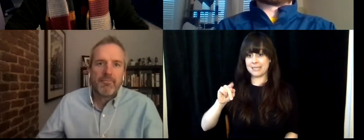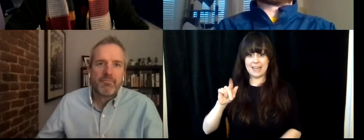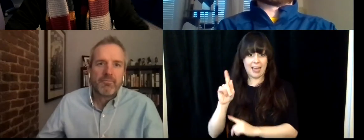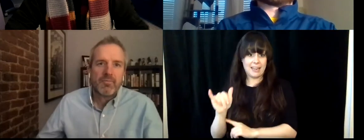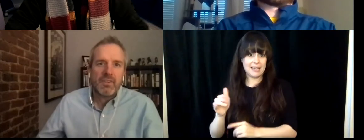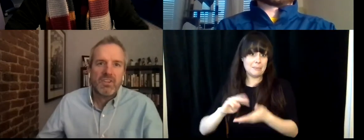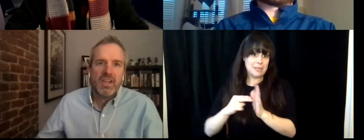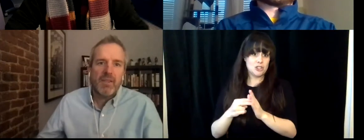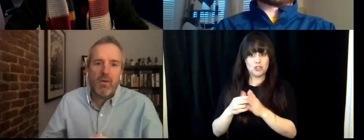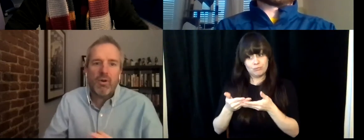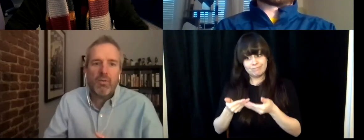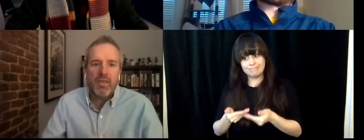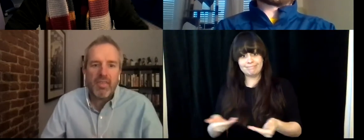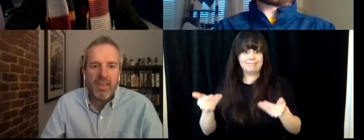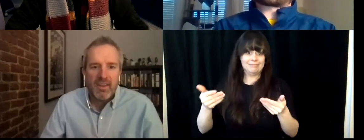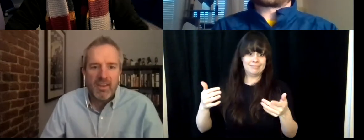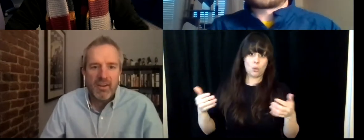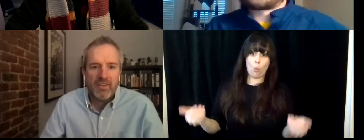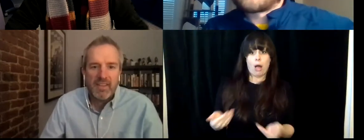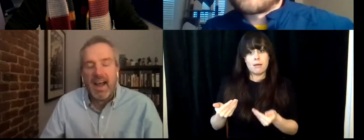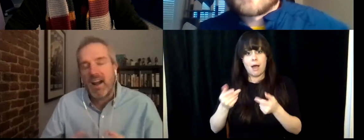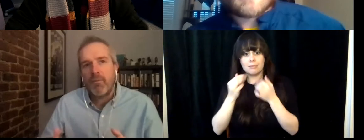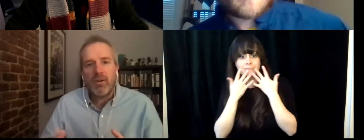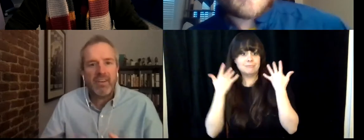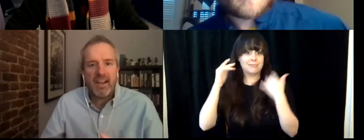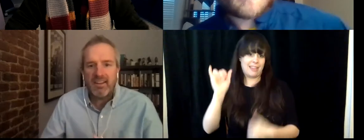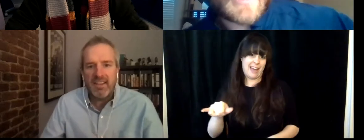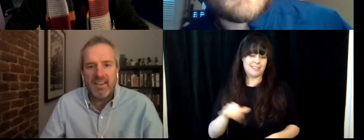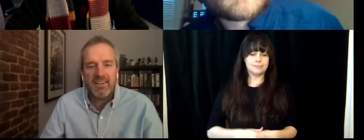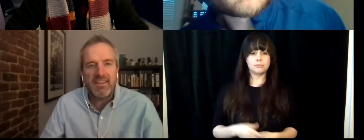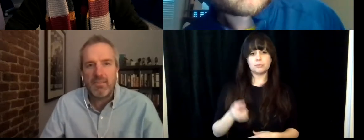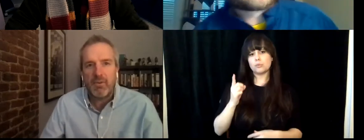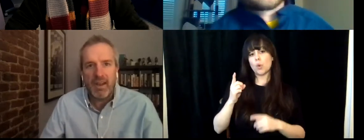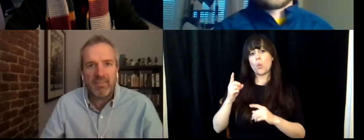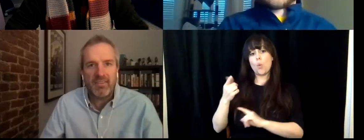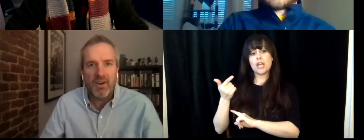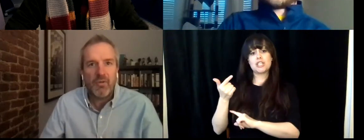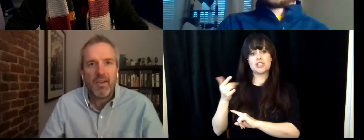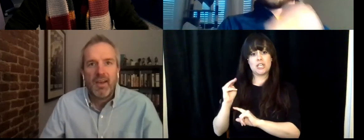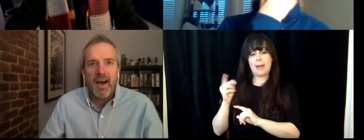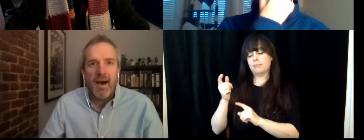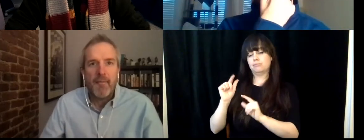one GM that I work with, said that they hire for personality and they can teach them the rest. So,